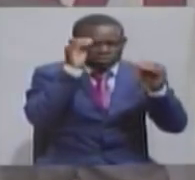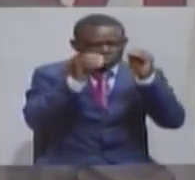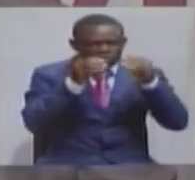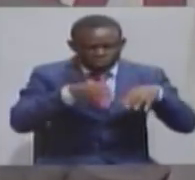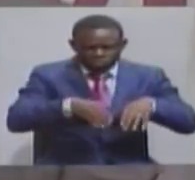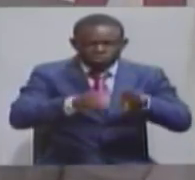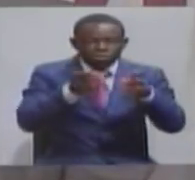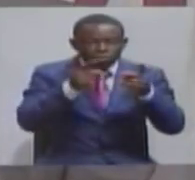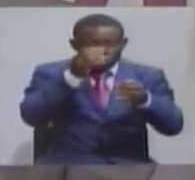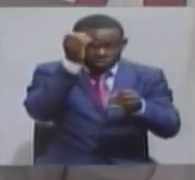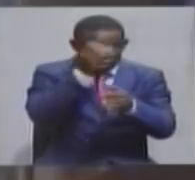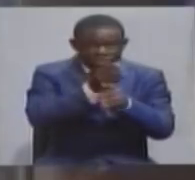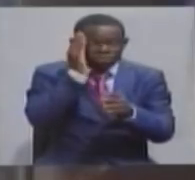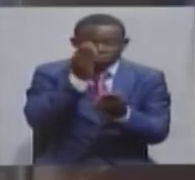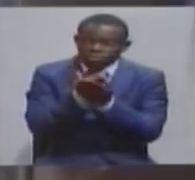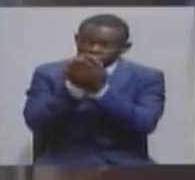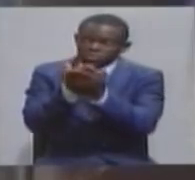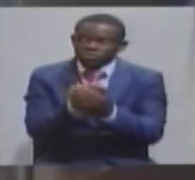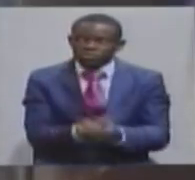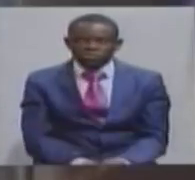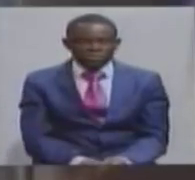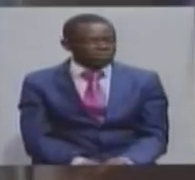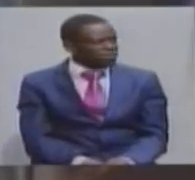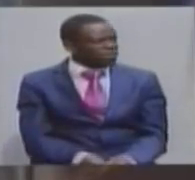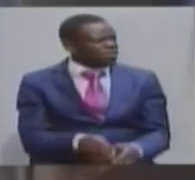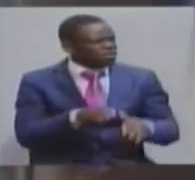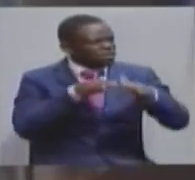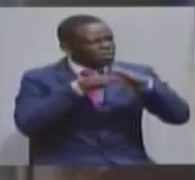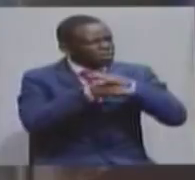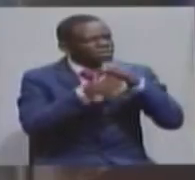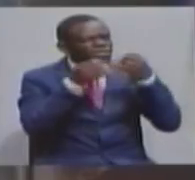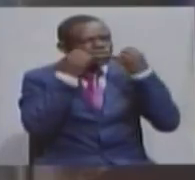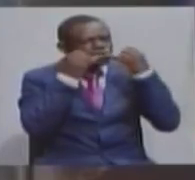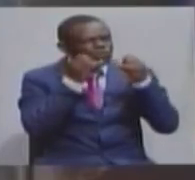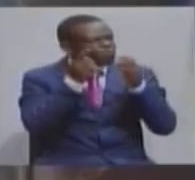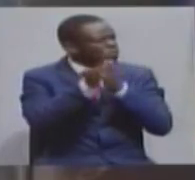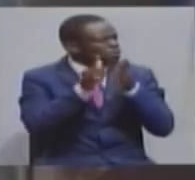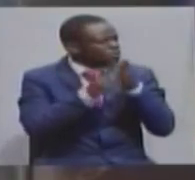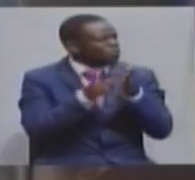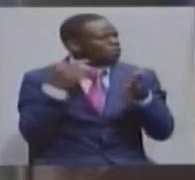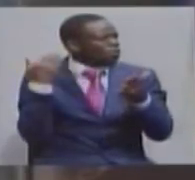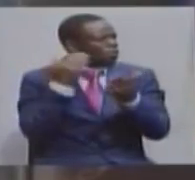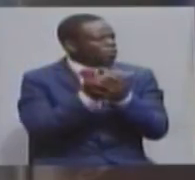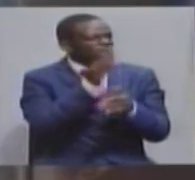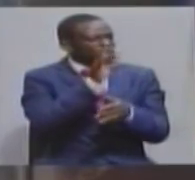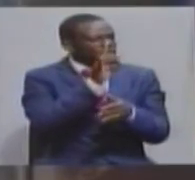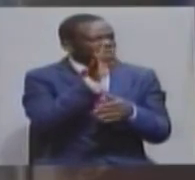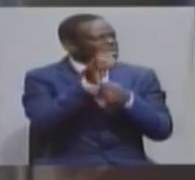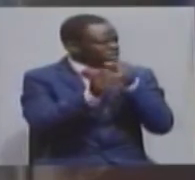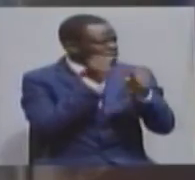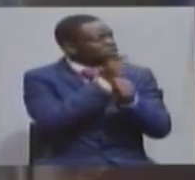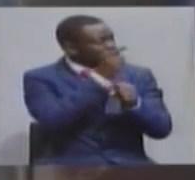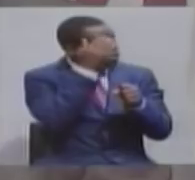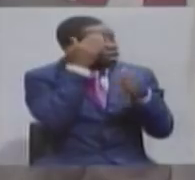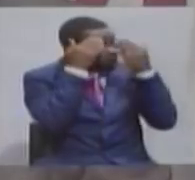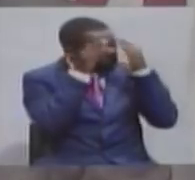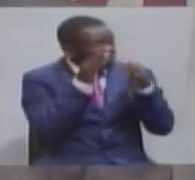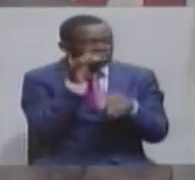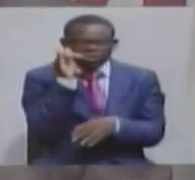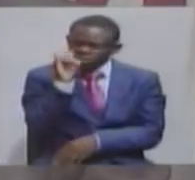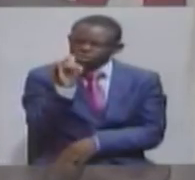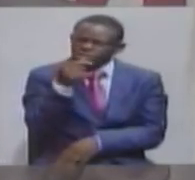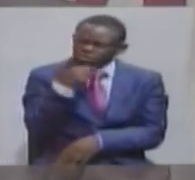Are you aware, Minister, that you've been working on that thing for 8 years now? Yes, I'm aware of it. Too long a period? And I can even tell you that I am the one